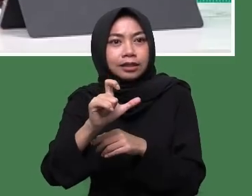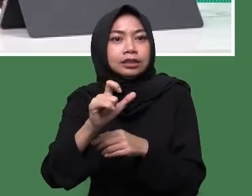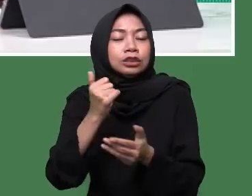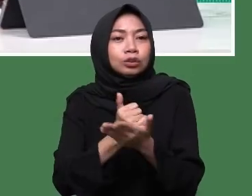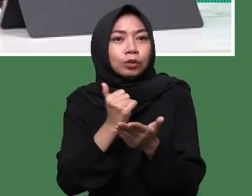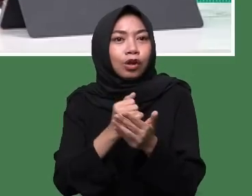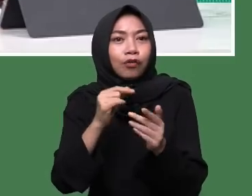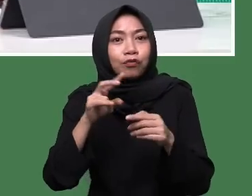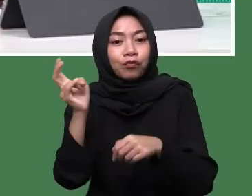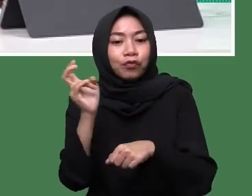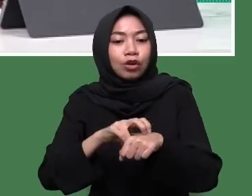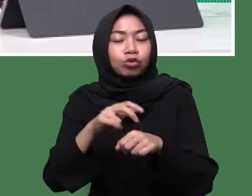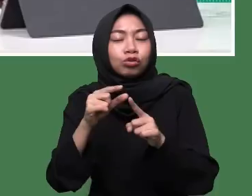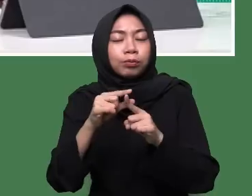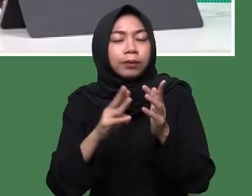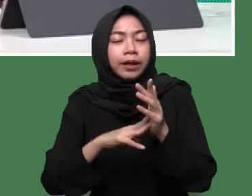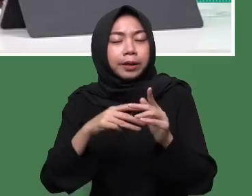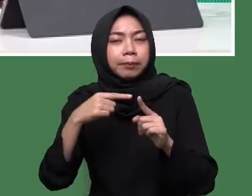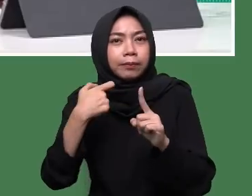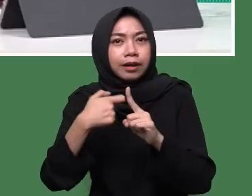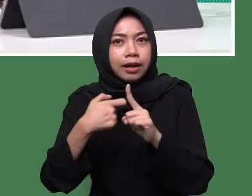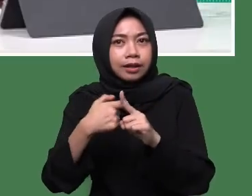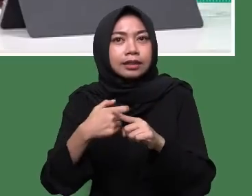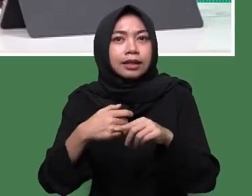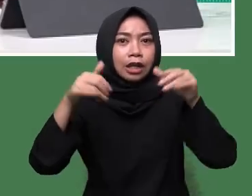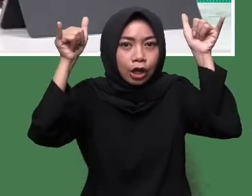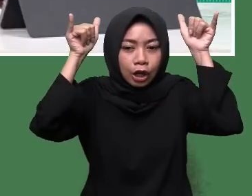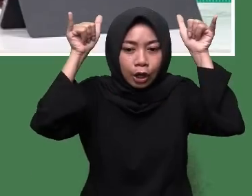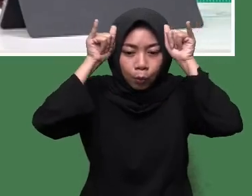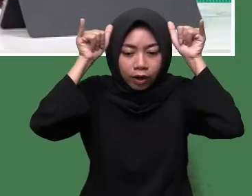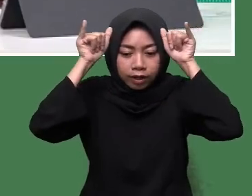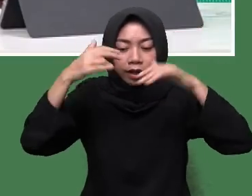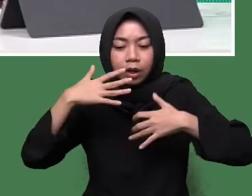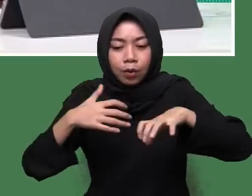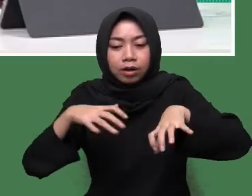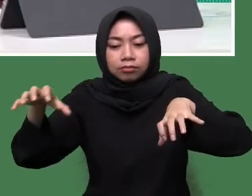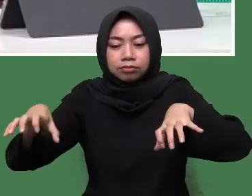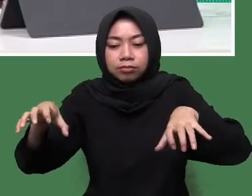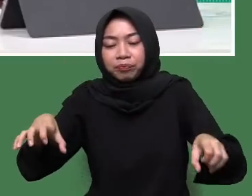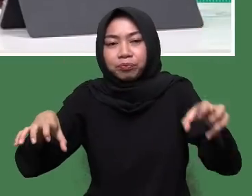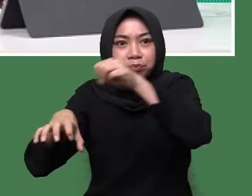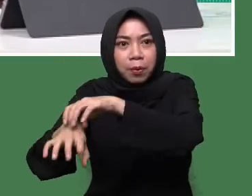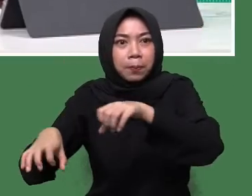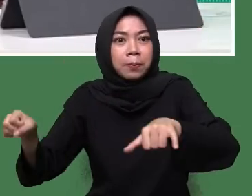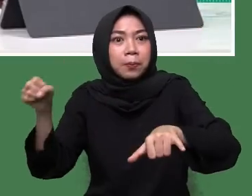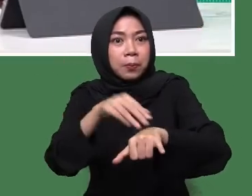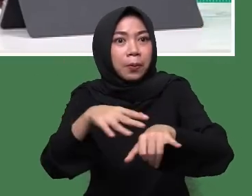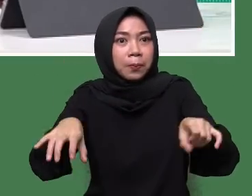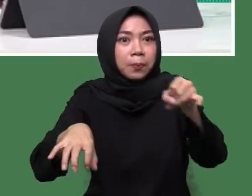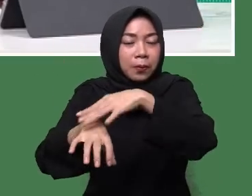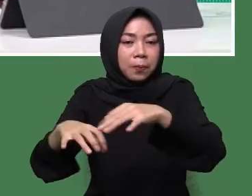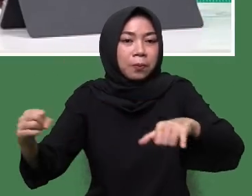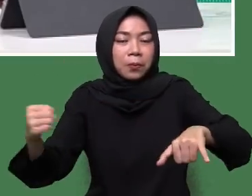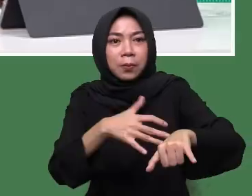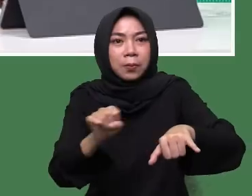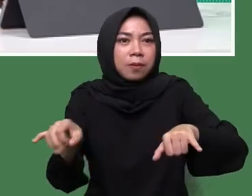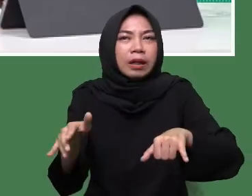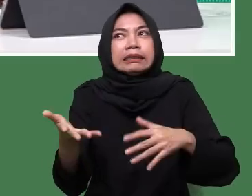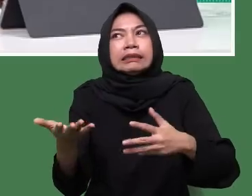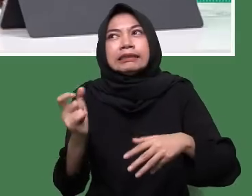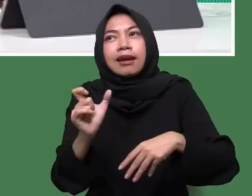in Indonesia from different animals are the same, or probably at least we know where the spread of